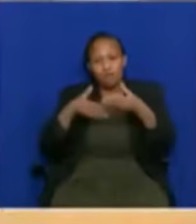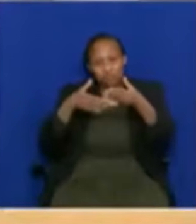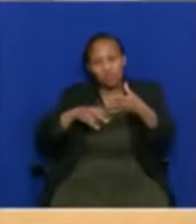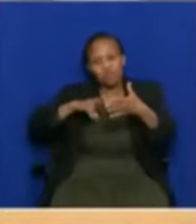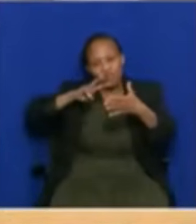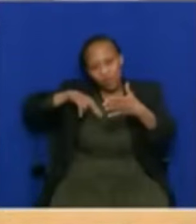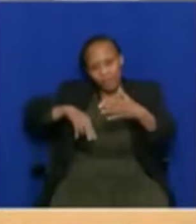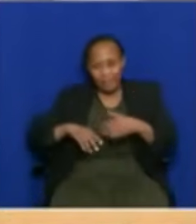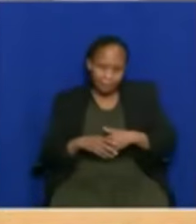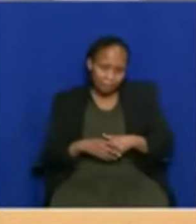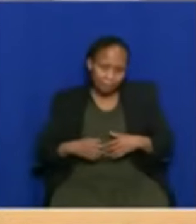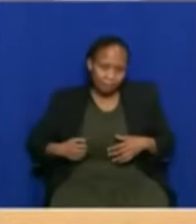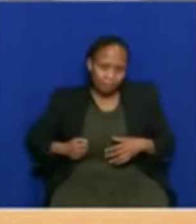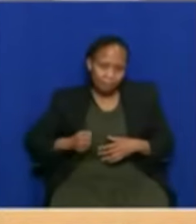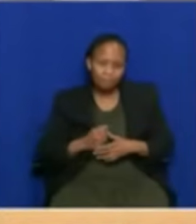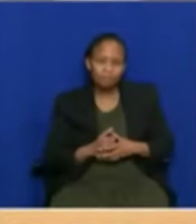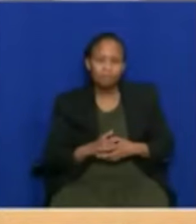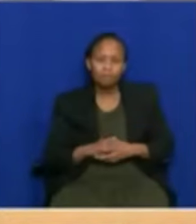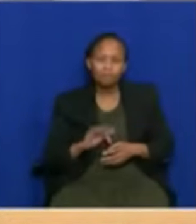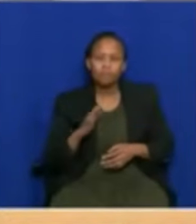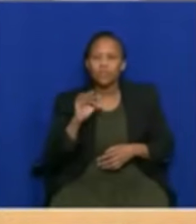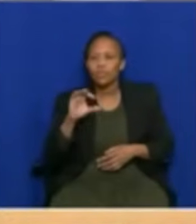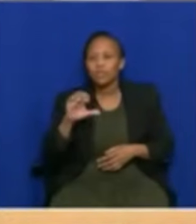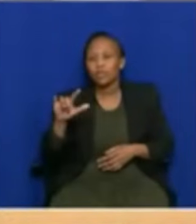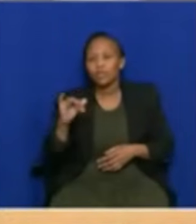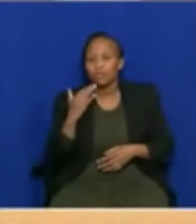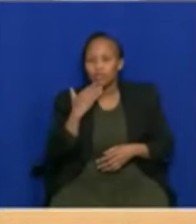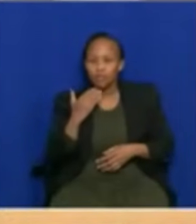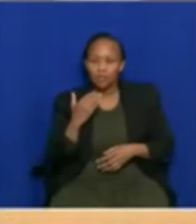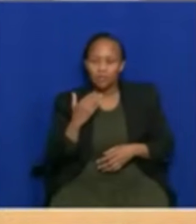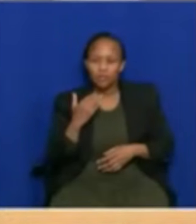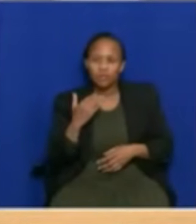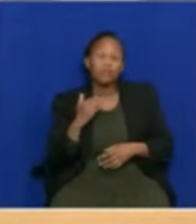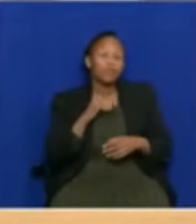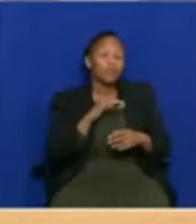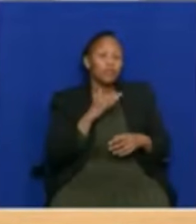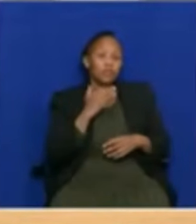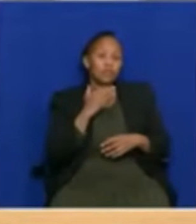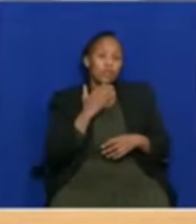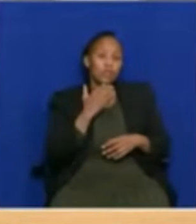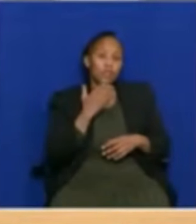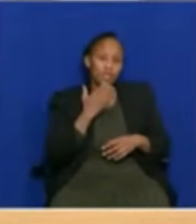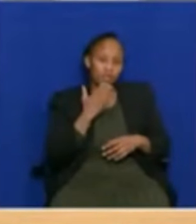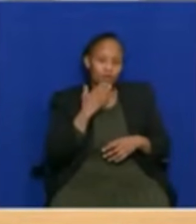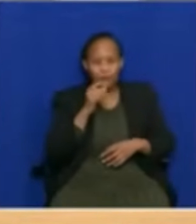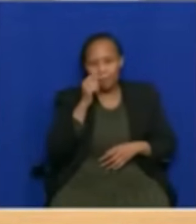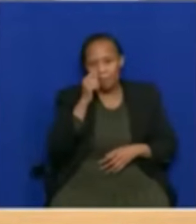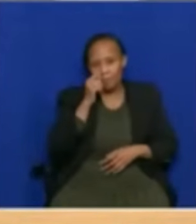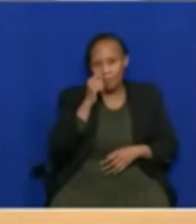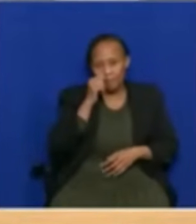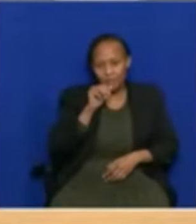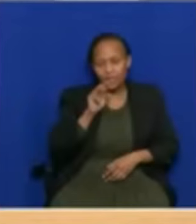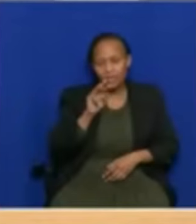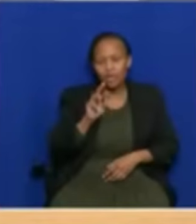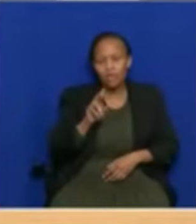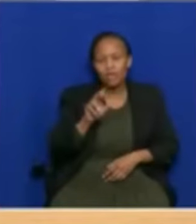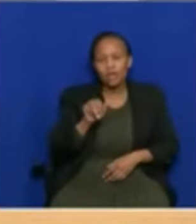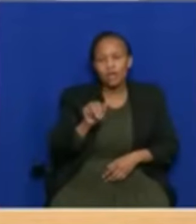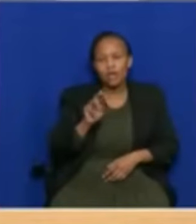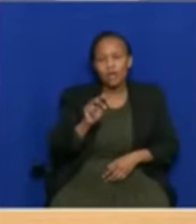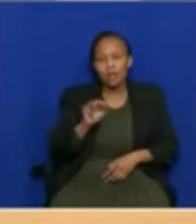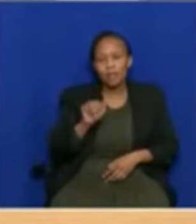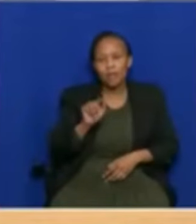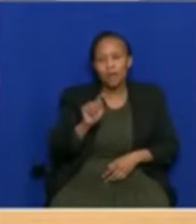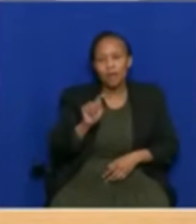Colonel, thank you, Mr. Ramatsekisa. Marama? Correct. Ramatsekisa. Thank you. I've written it down.